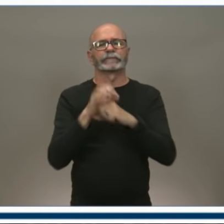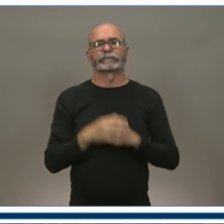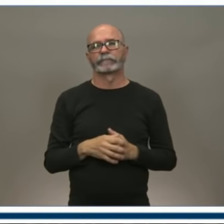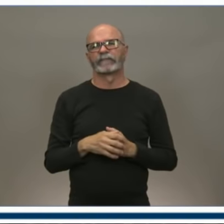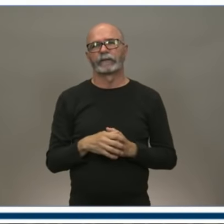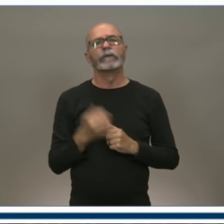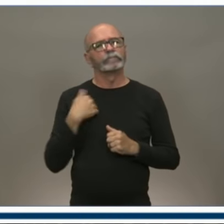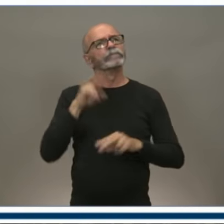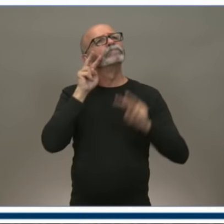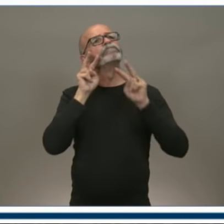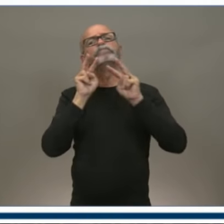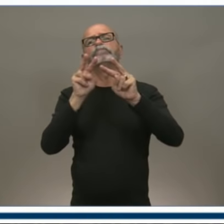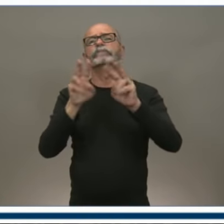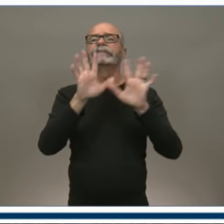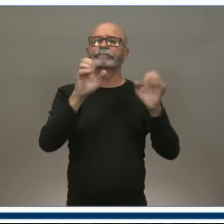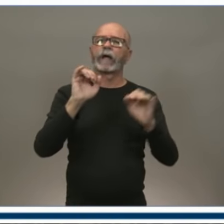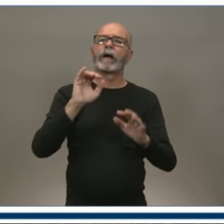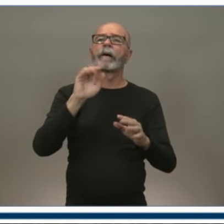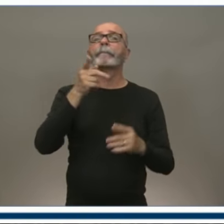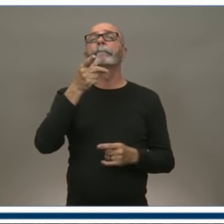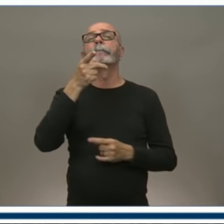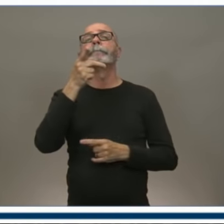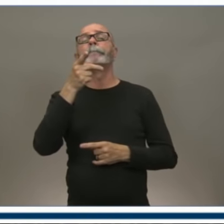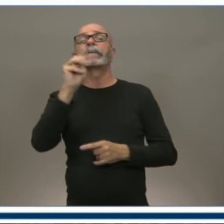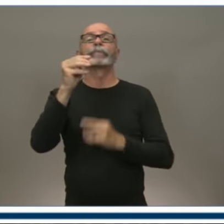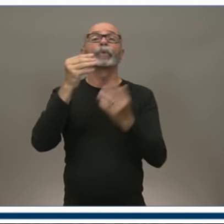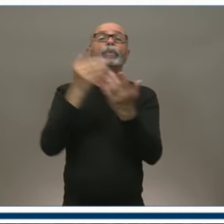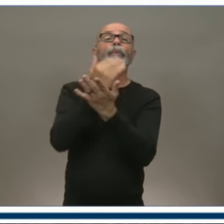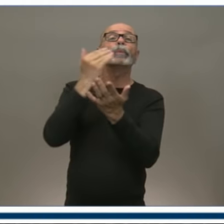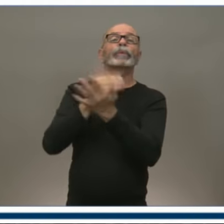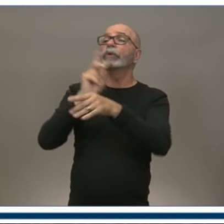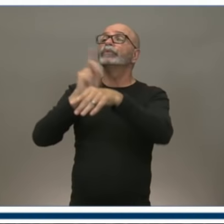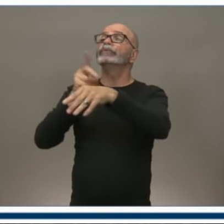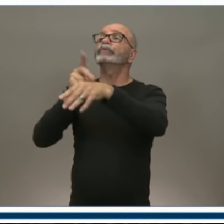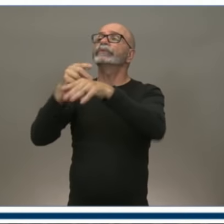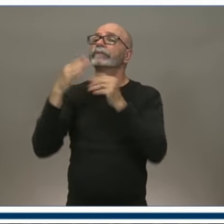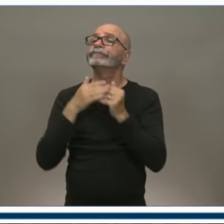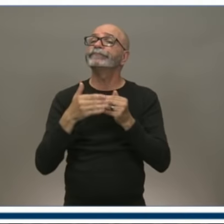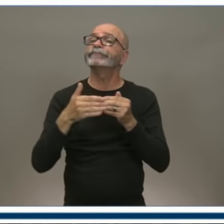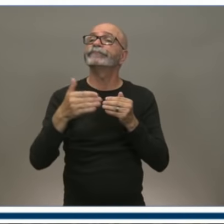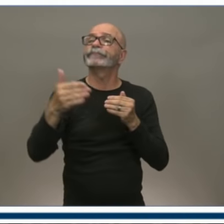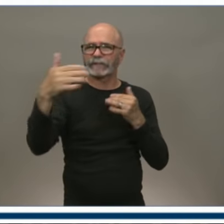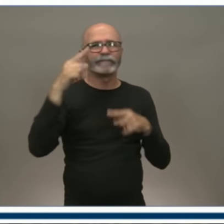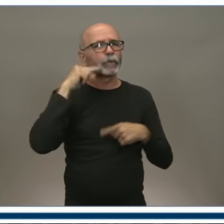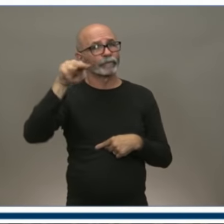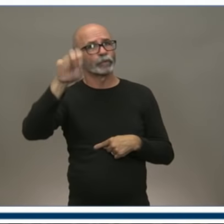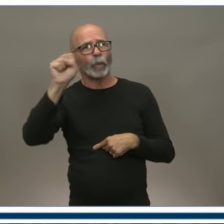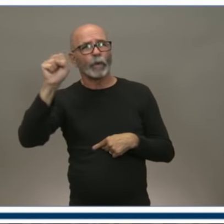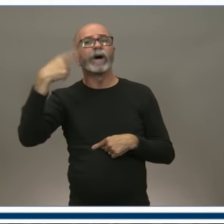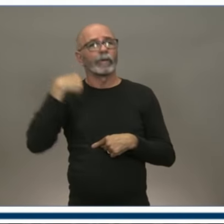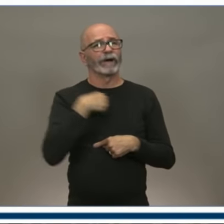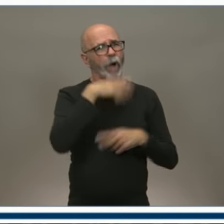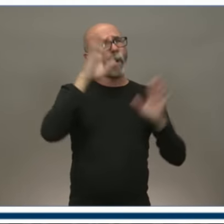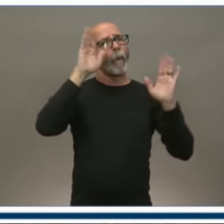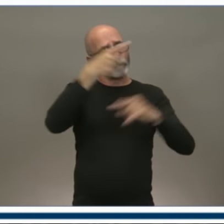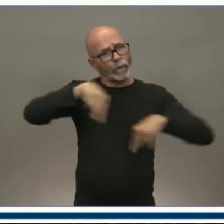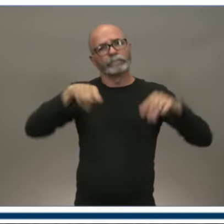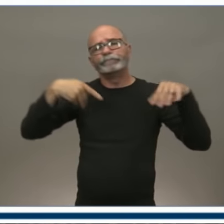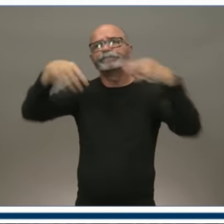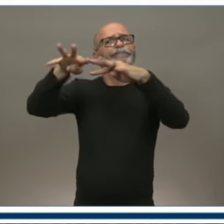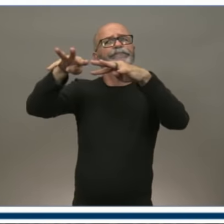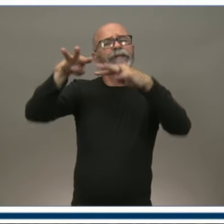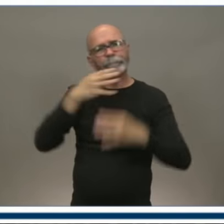on their government and laying that out for the people of Nova Scotia. Go ahead with your follow-up, Sean. Premier, as my colleagues have already noted, there's a